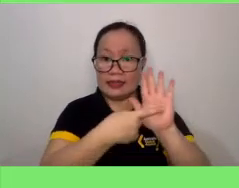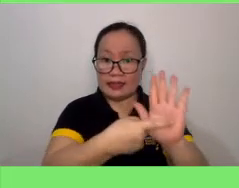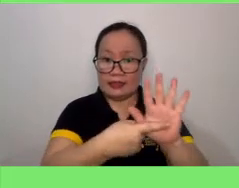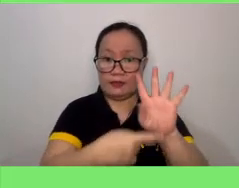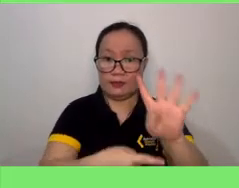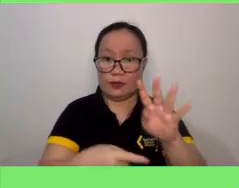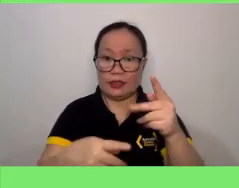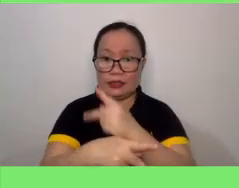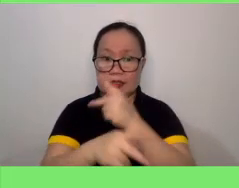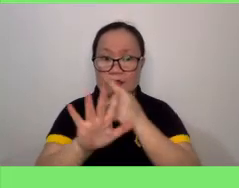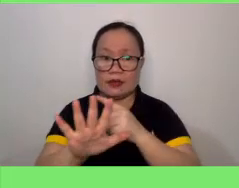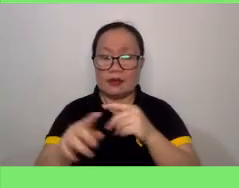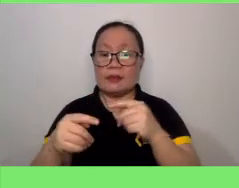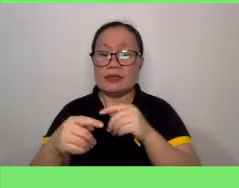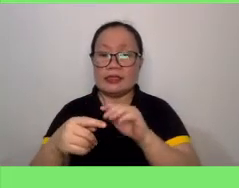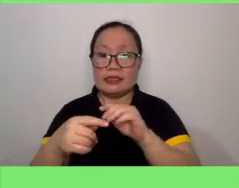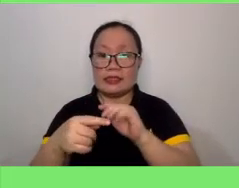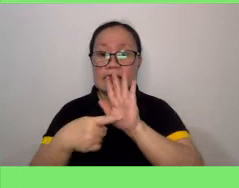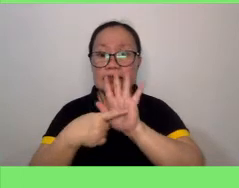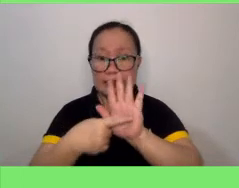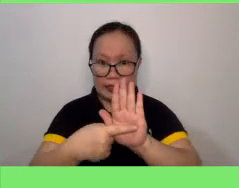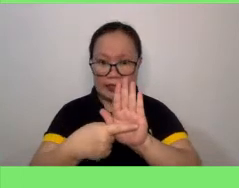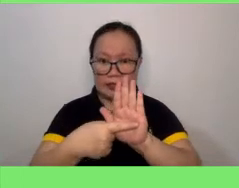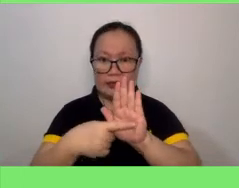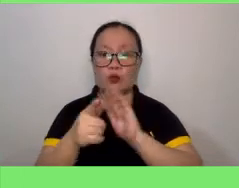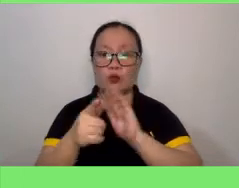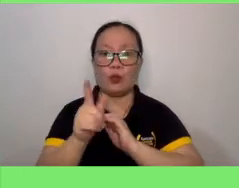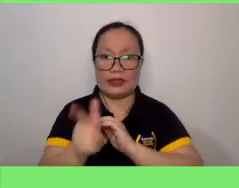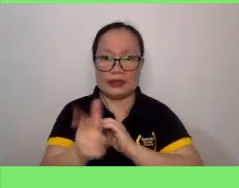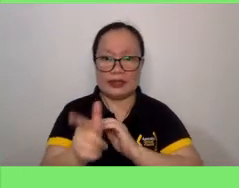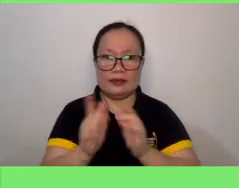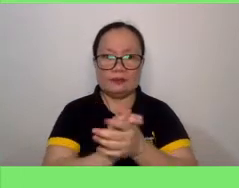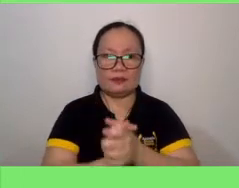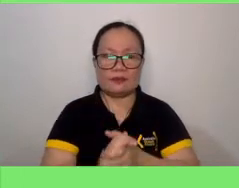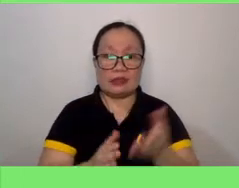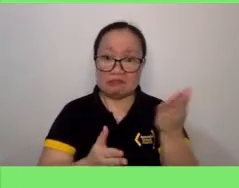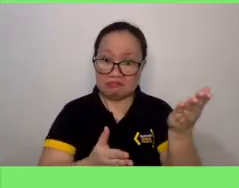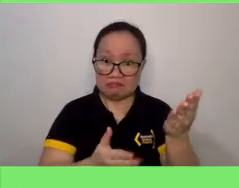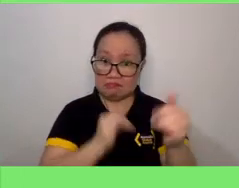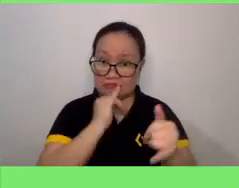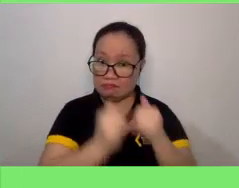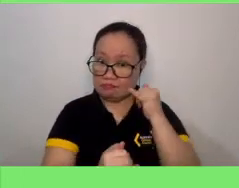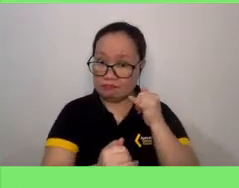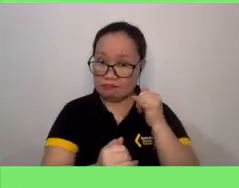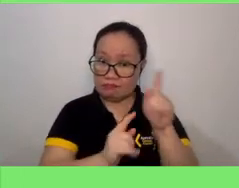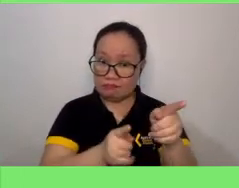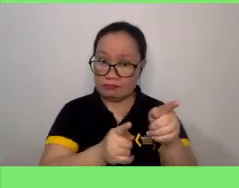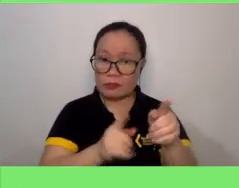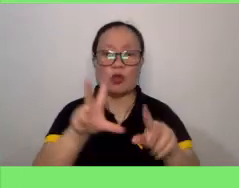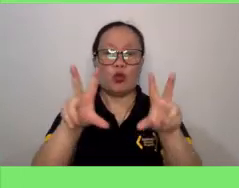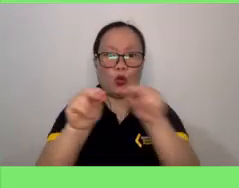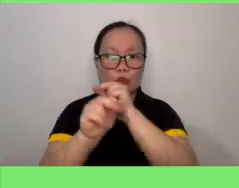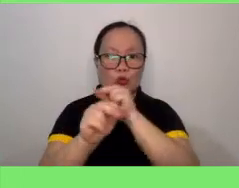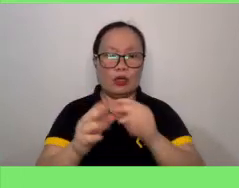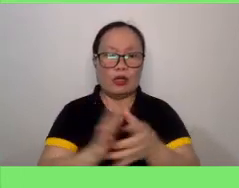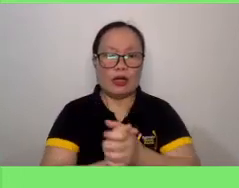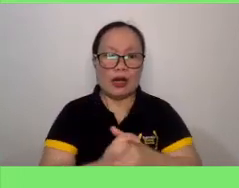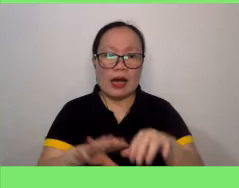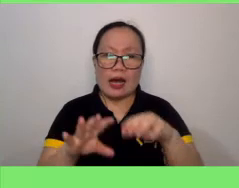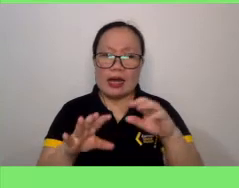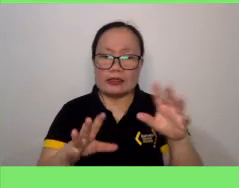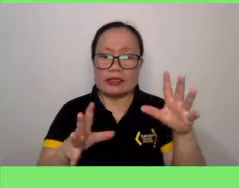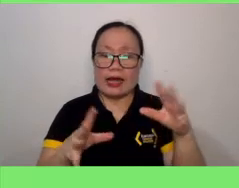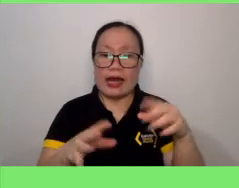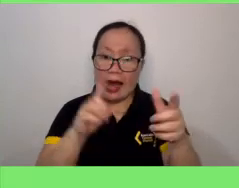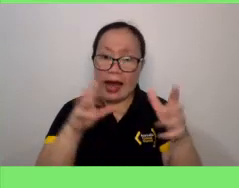is negative 20. Now, is this our final answer? No. Okay? So, if you can still